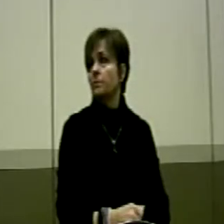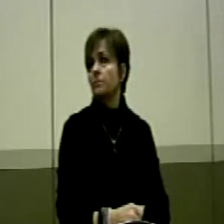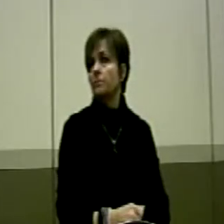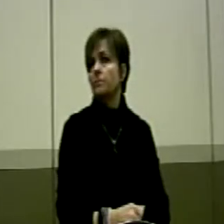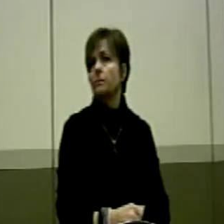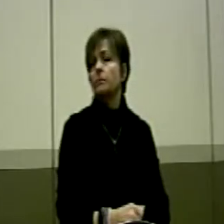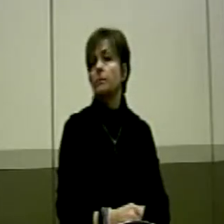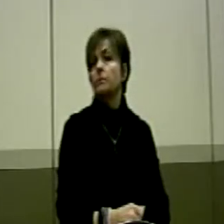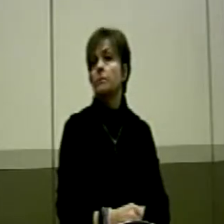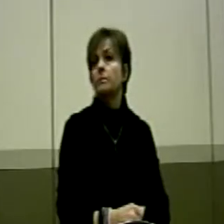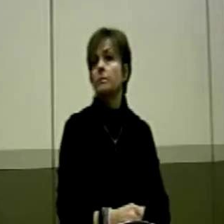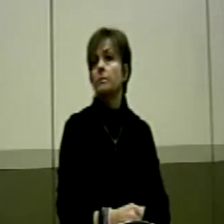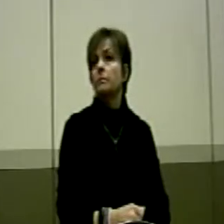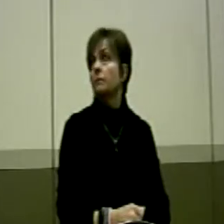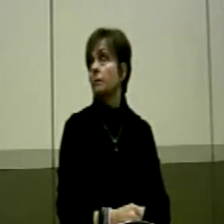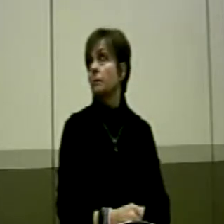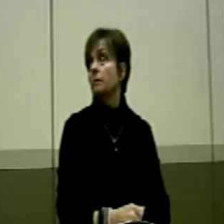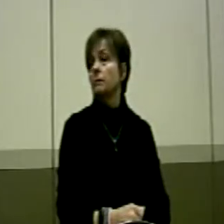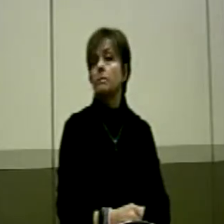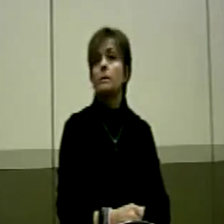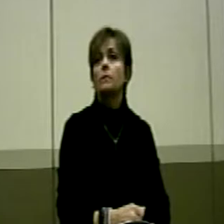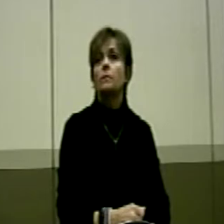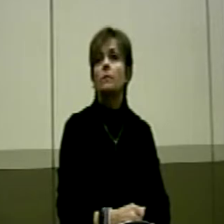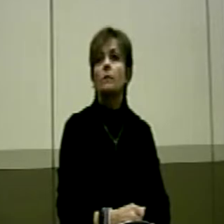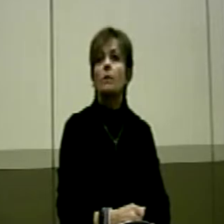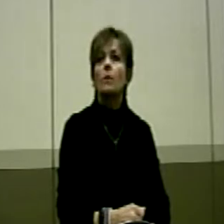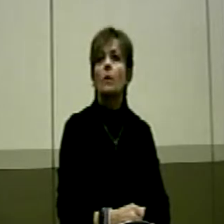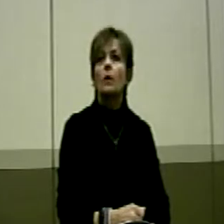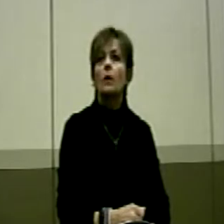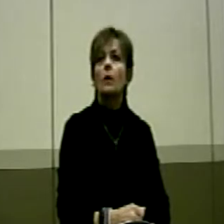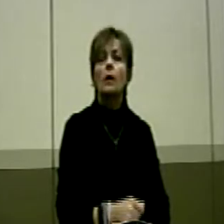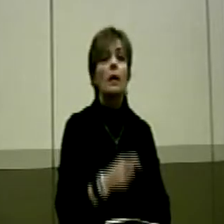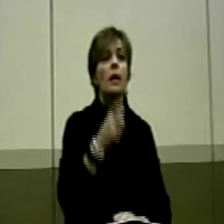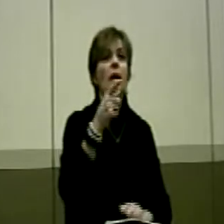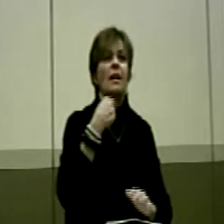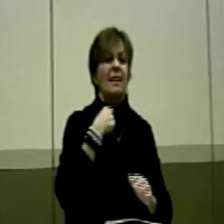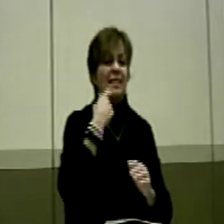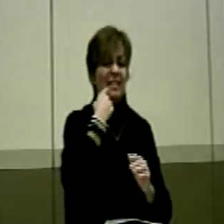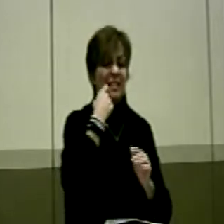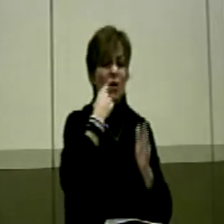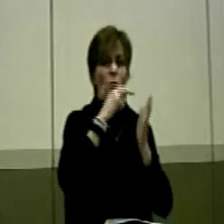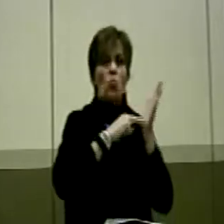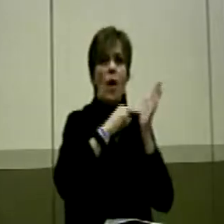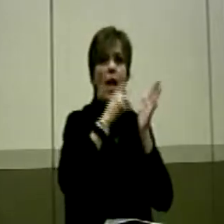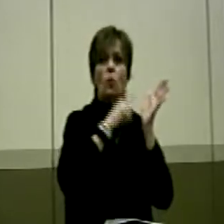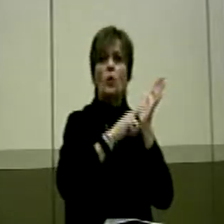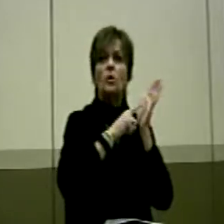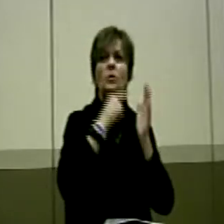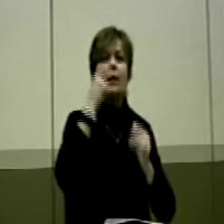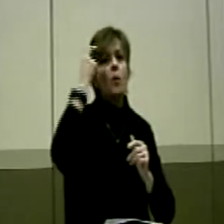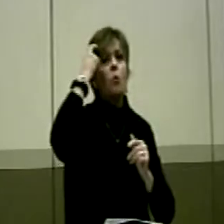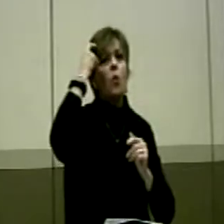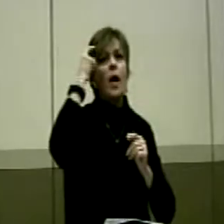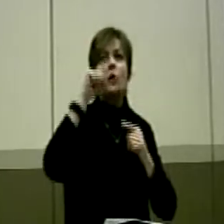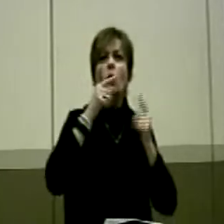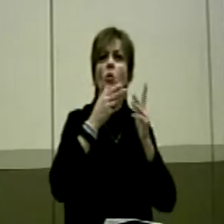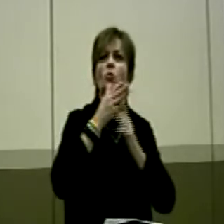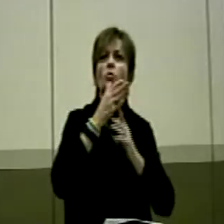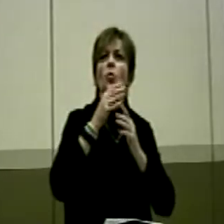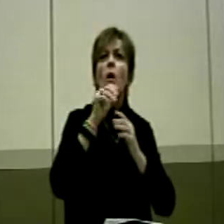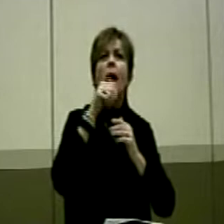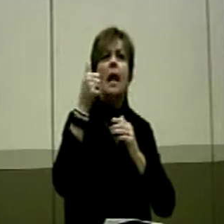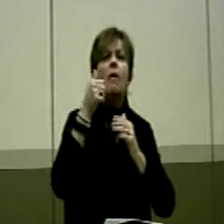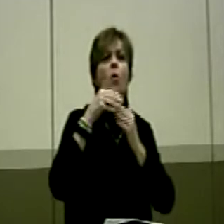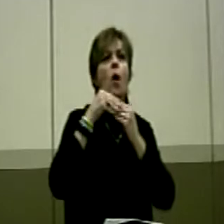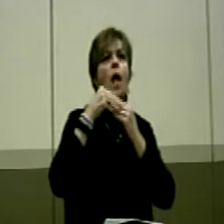Yeah, question. I just read some research that said that the brain goes through another elastic period during puberty, which is